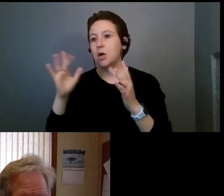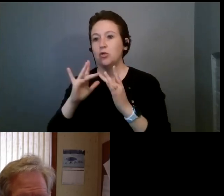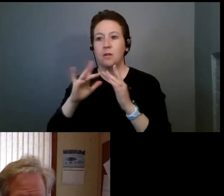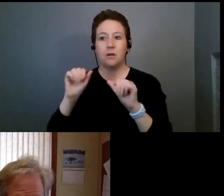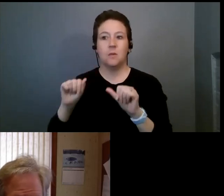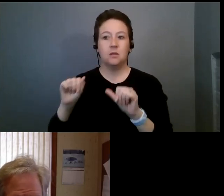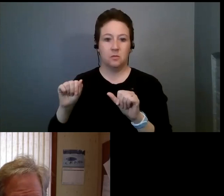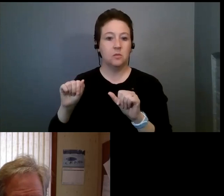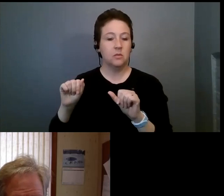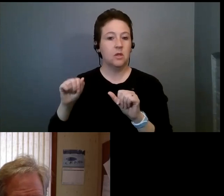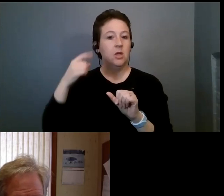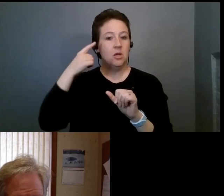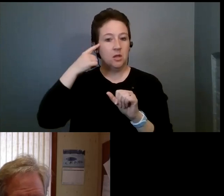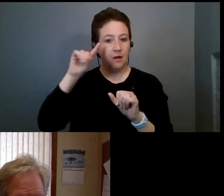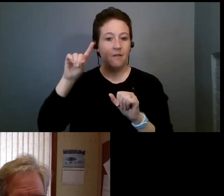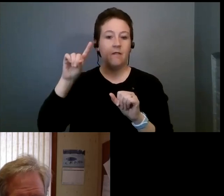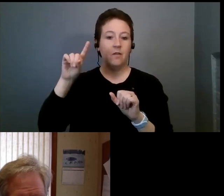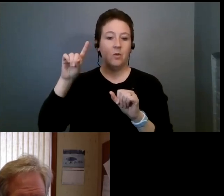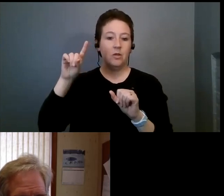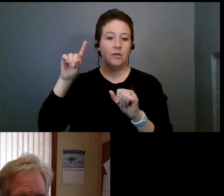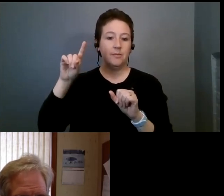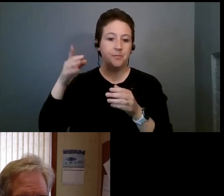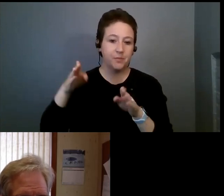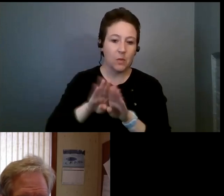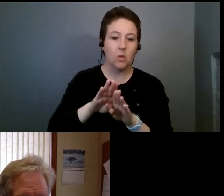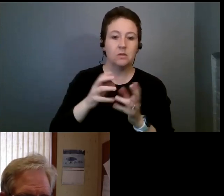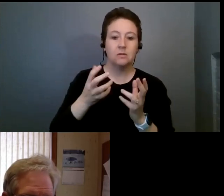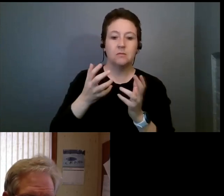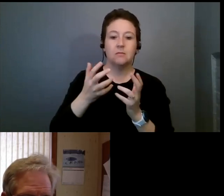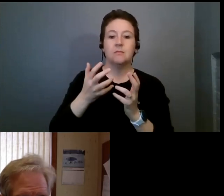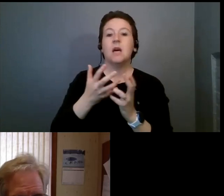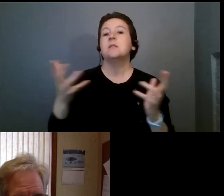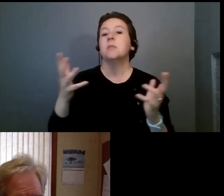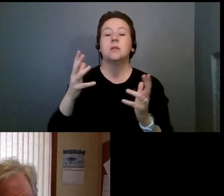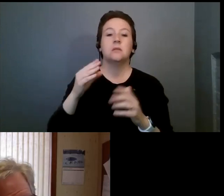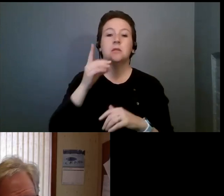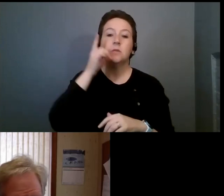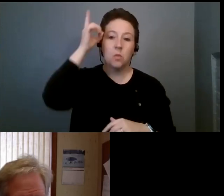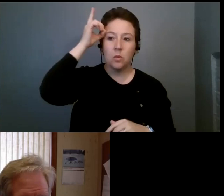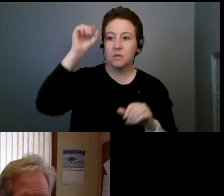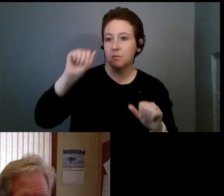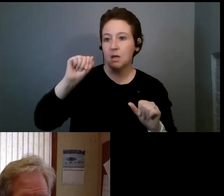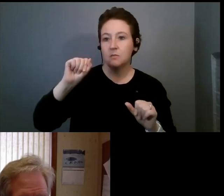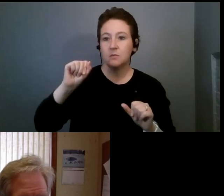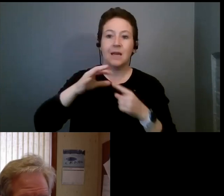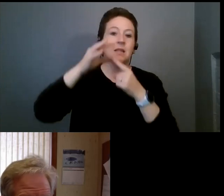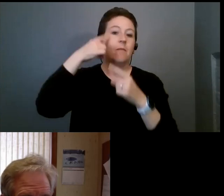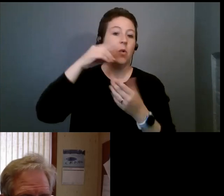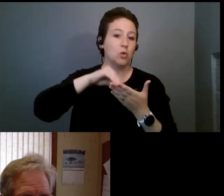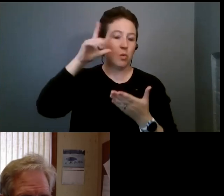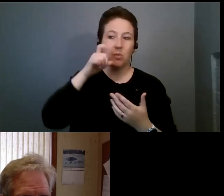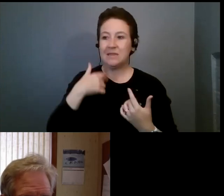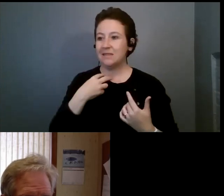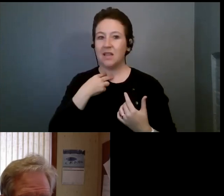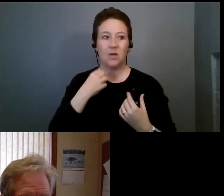we could to close as many of the residence halls as we could, other than to students who had nowhere else to